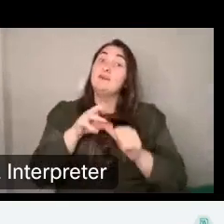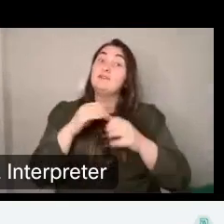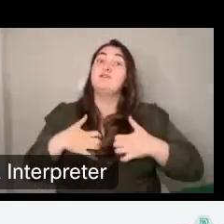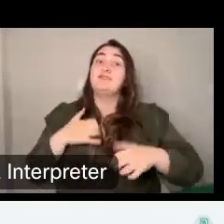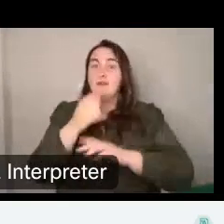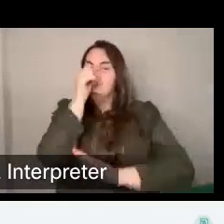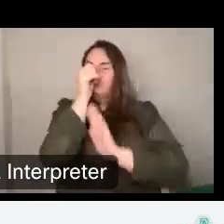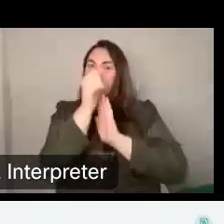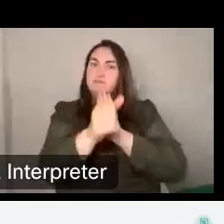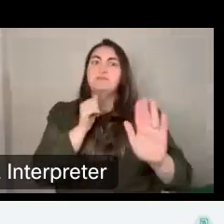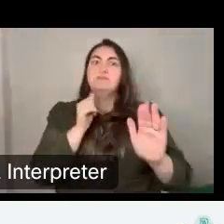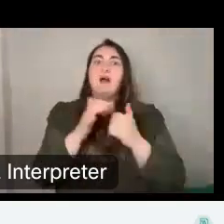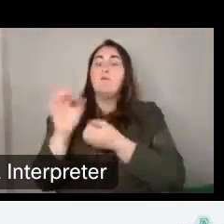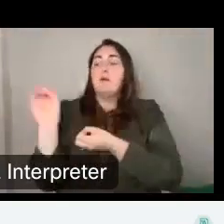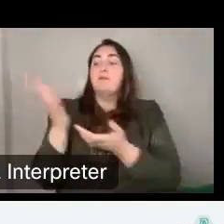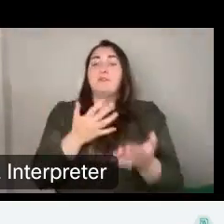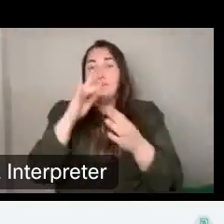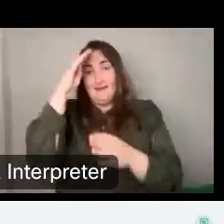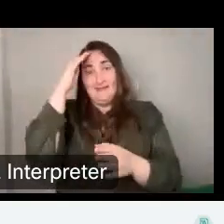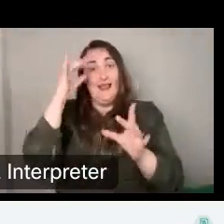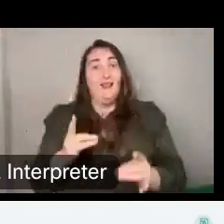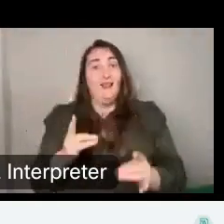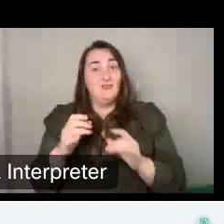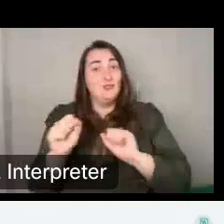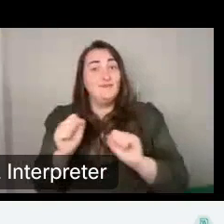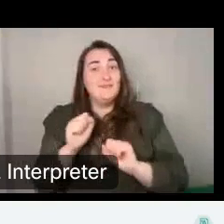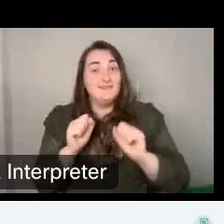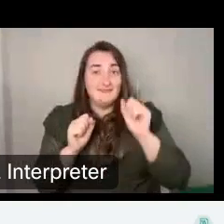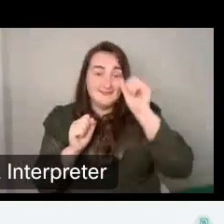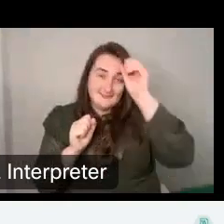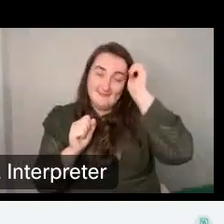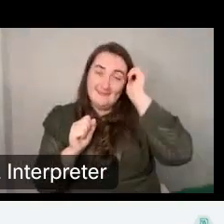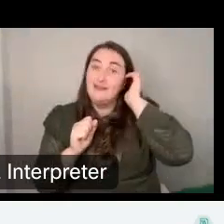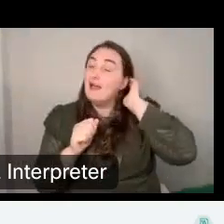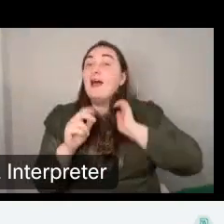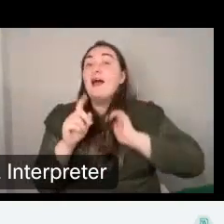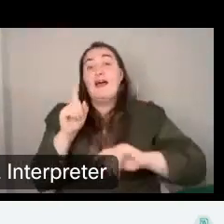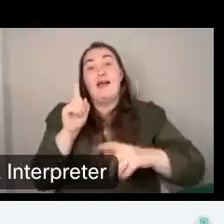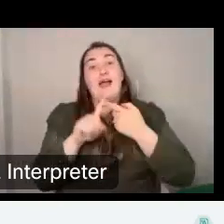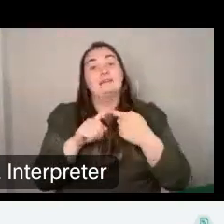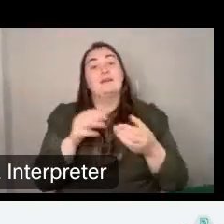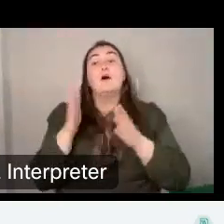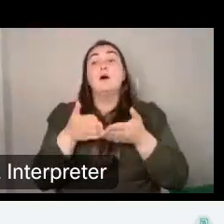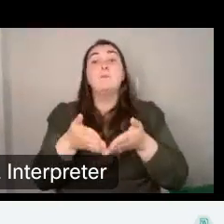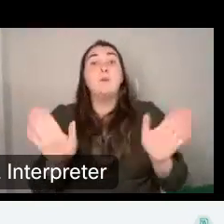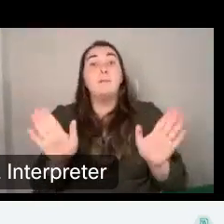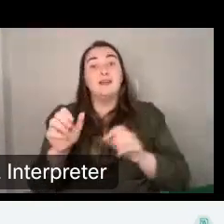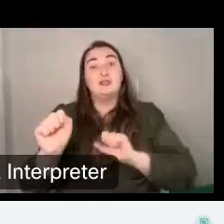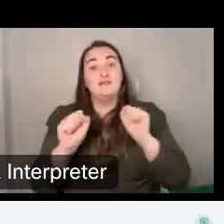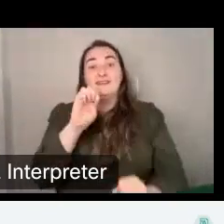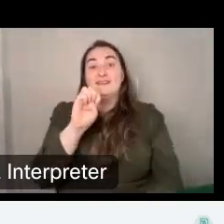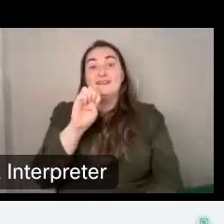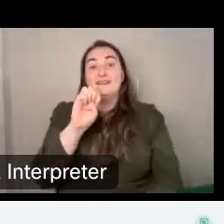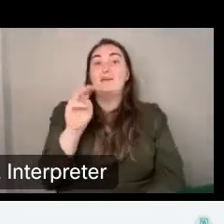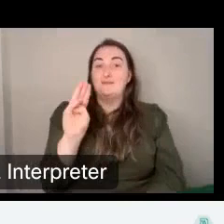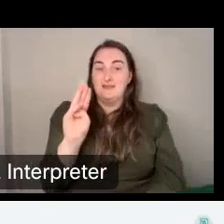expertise in the provision of mental health services and public sector EAP programs. So I'm delighted to welcome him and